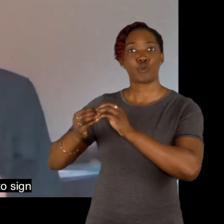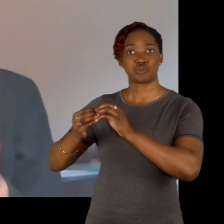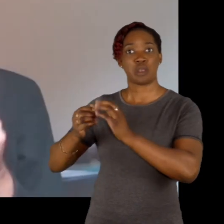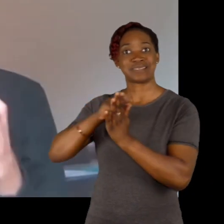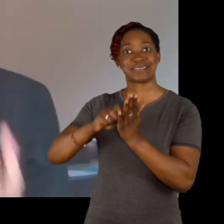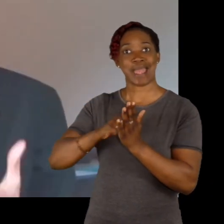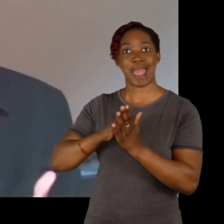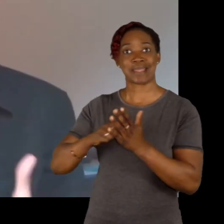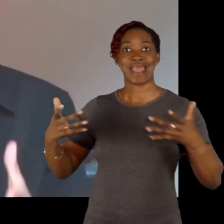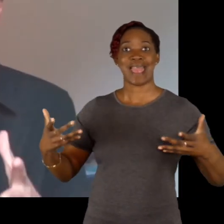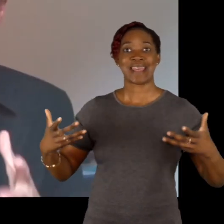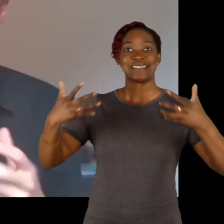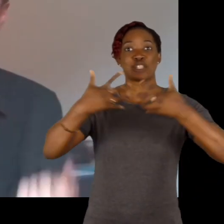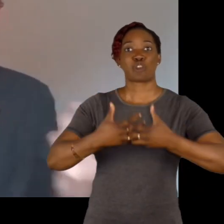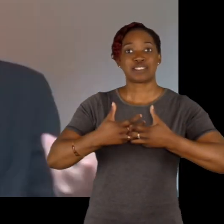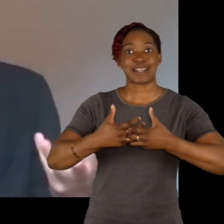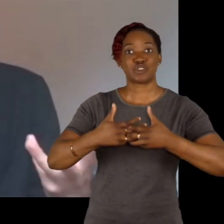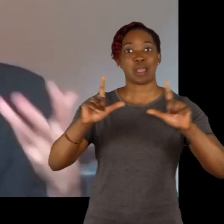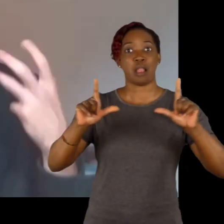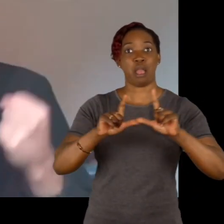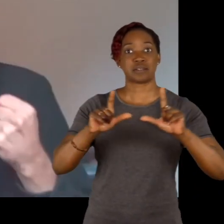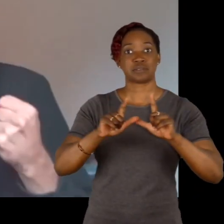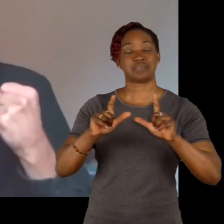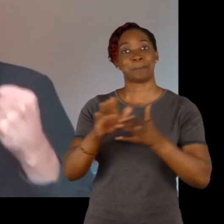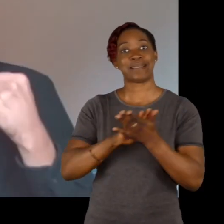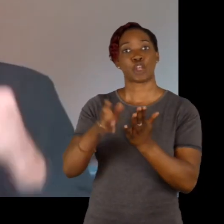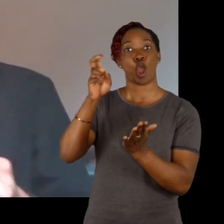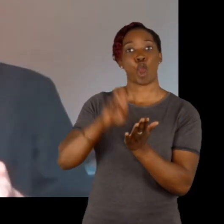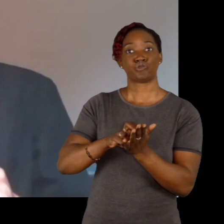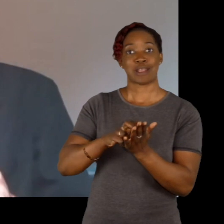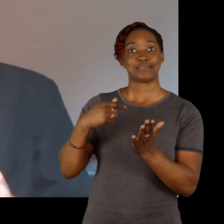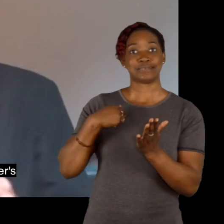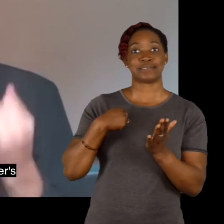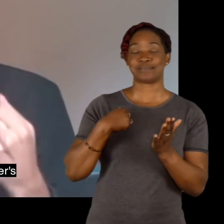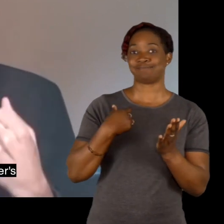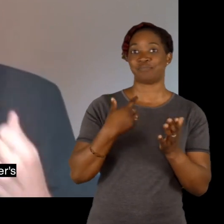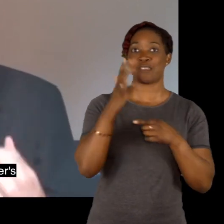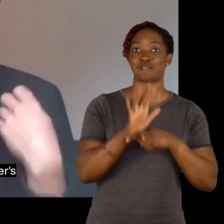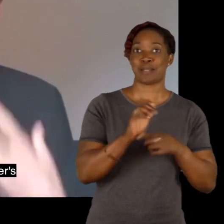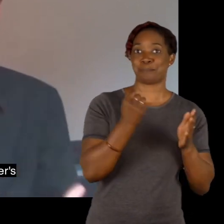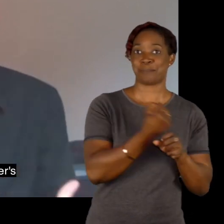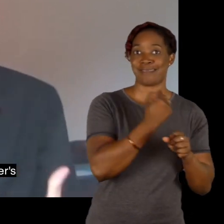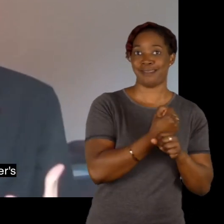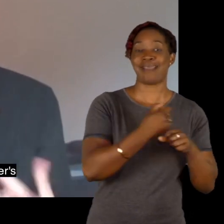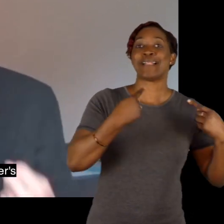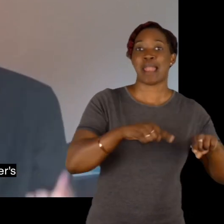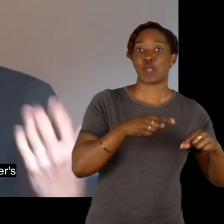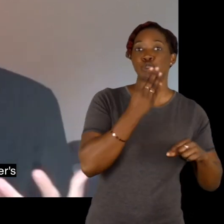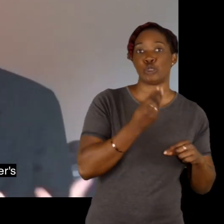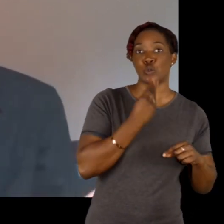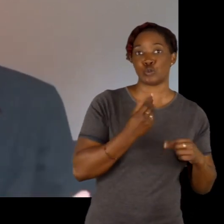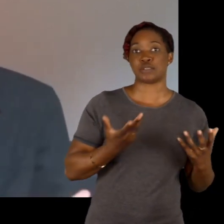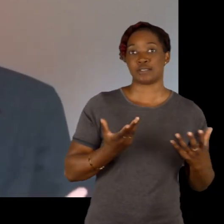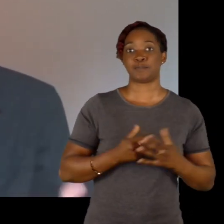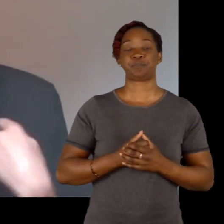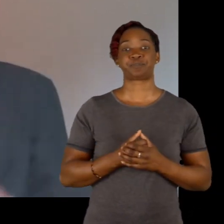to sign a synchronization license, which is just a contract giving the filmmaker the license to use the composer's music that they